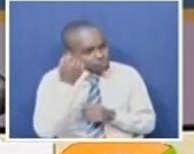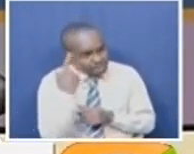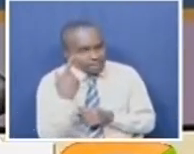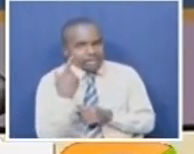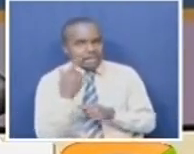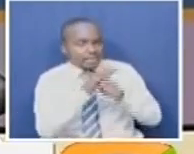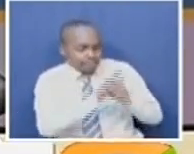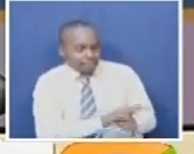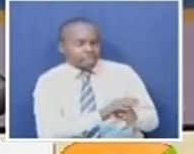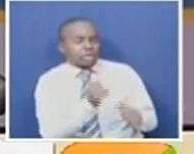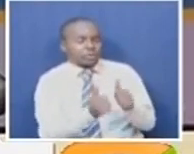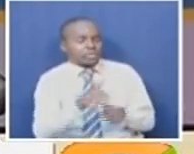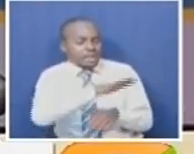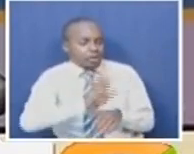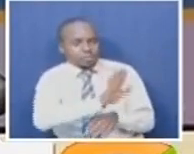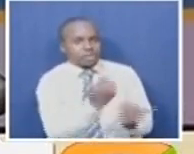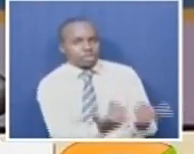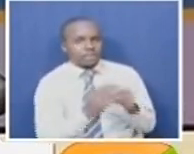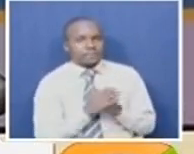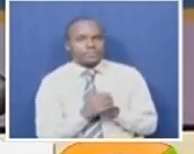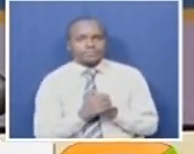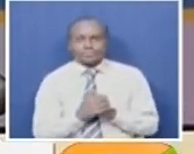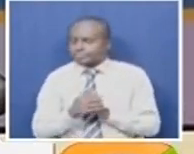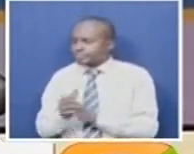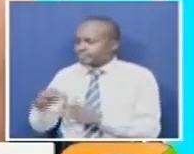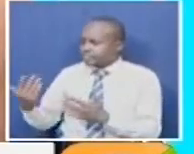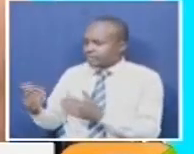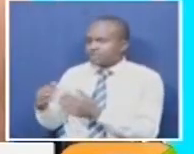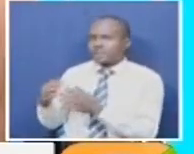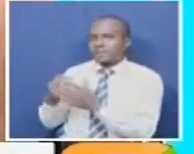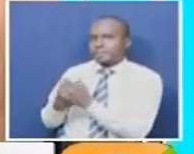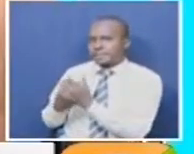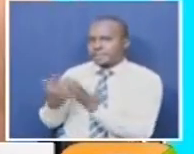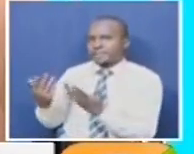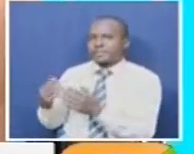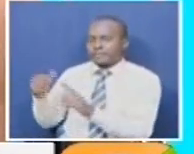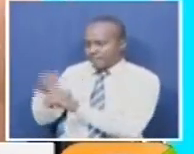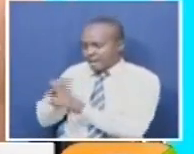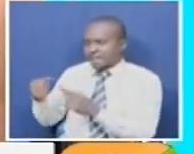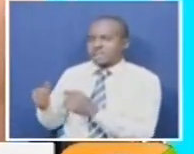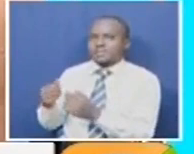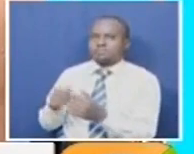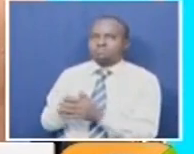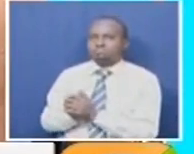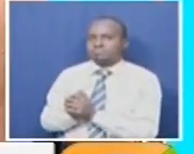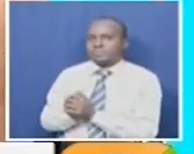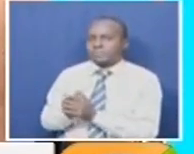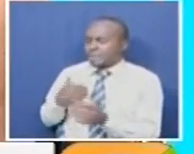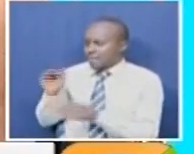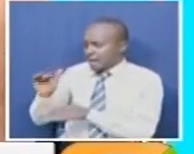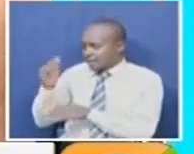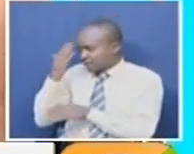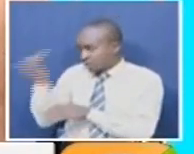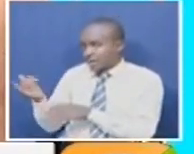pressure is around your child. Mm-hmm. Yeah. Intimate partner violence, and I'm asking this